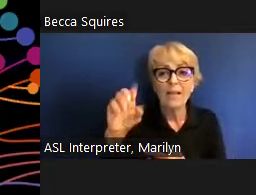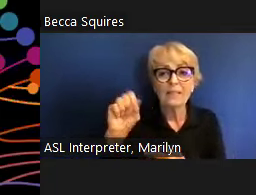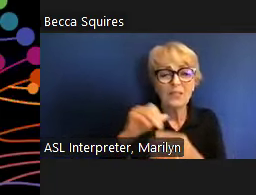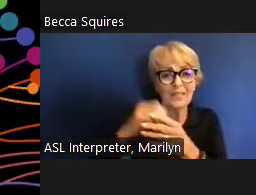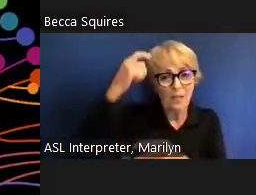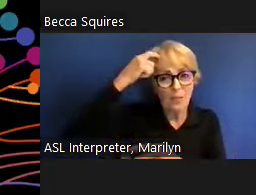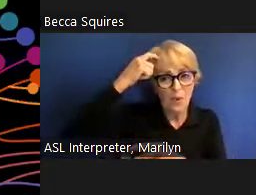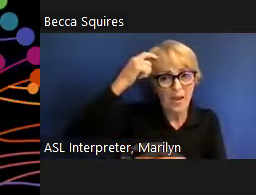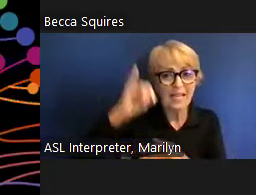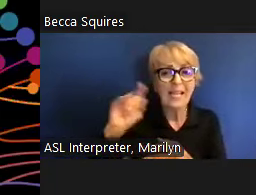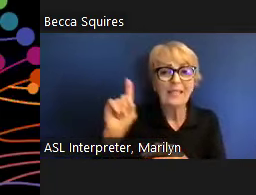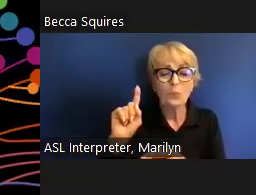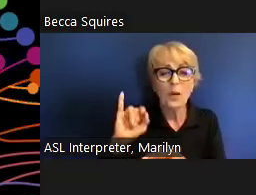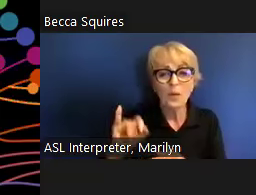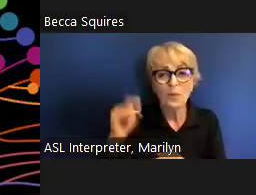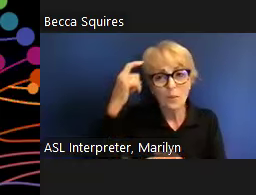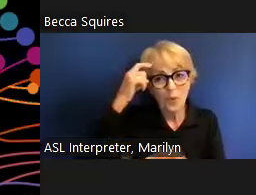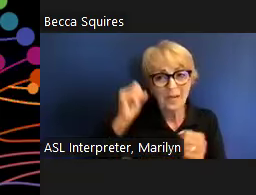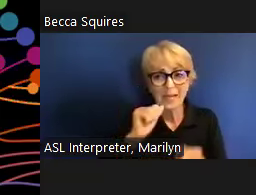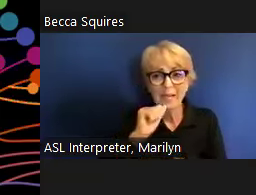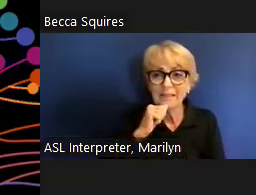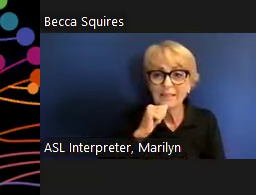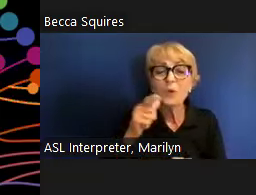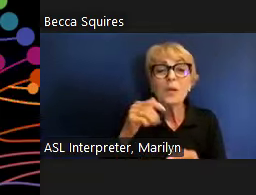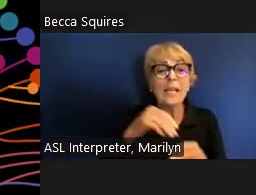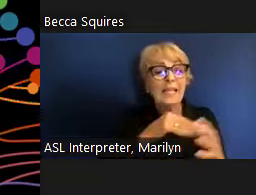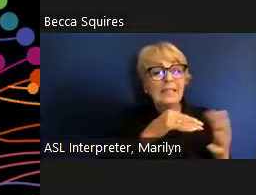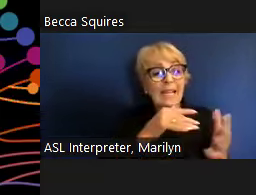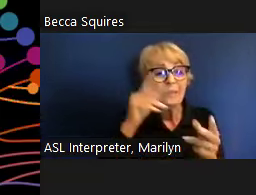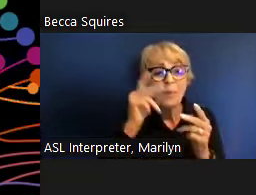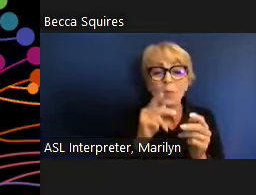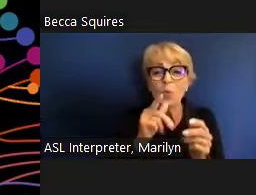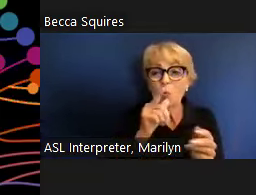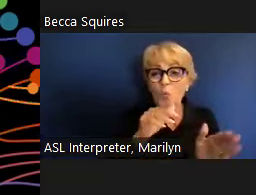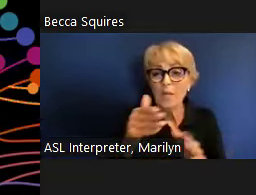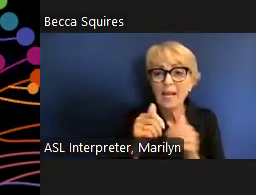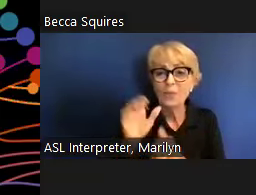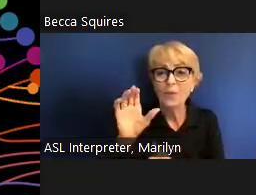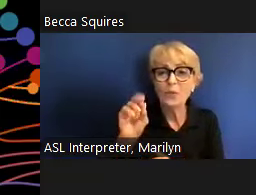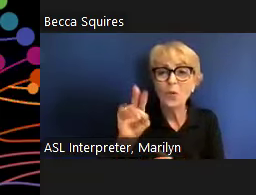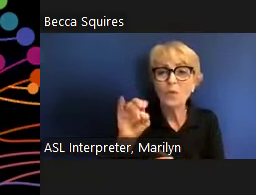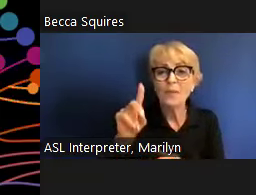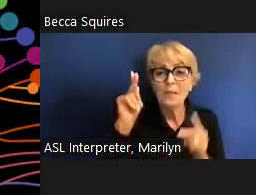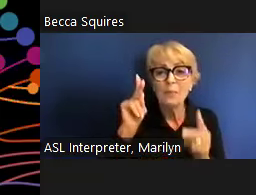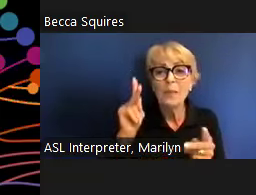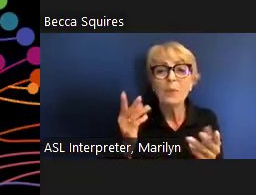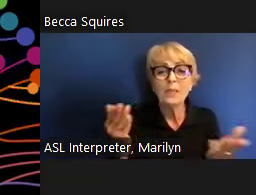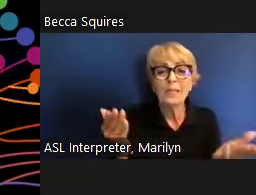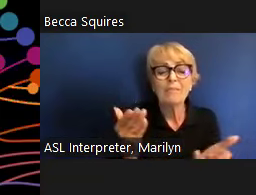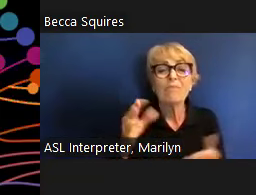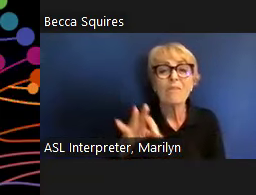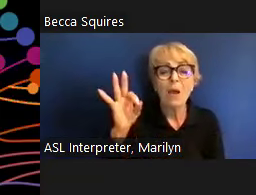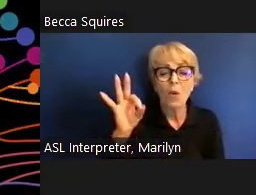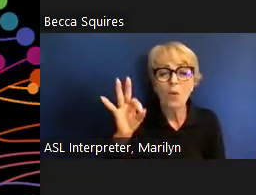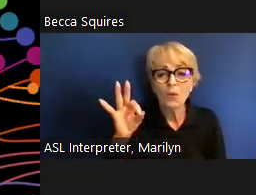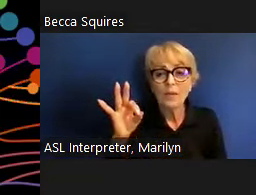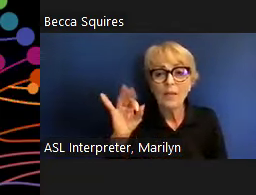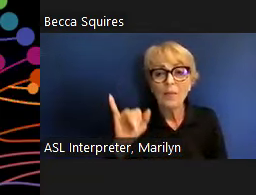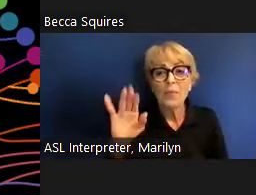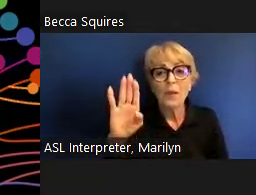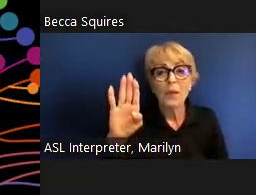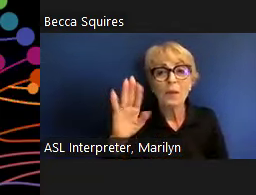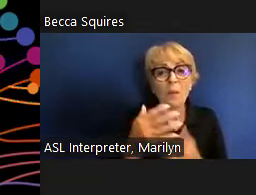could suffer. So in studies of people who died with COVID, the people here at NIH found that the blood